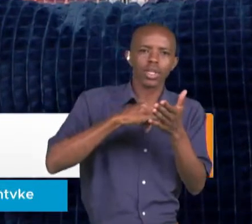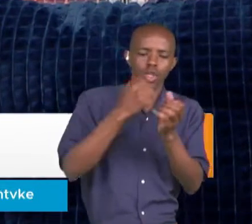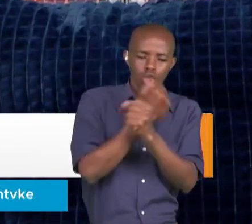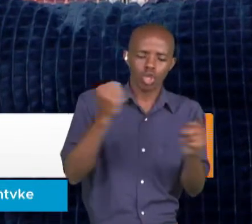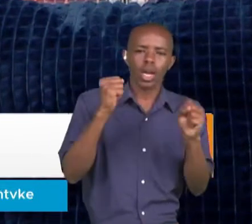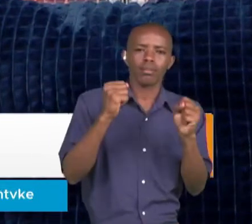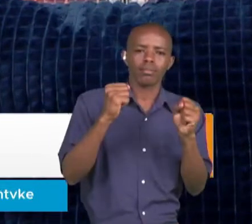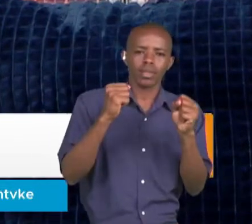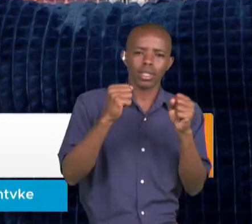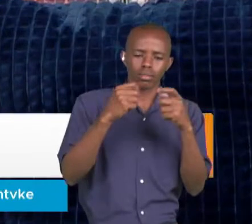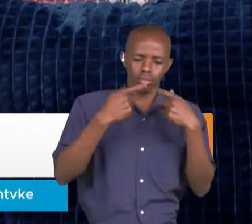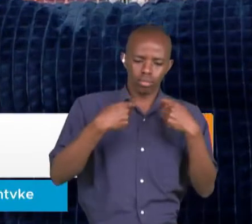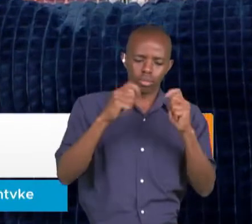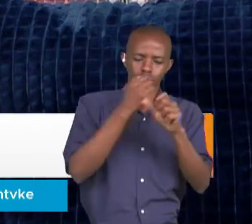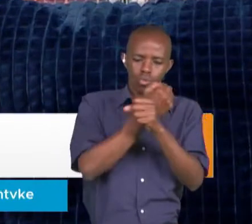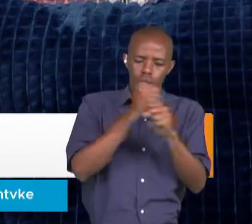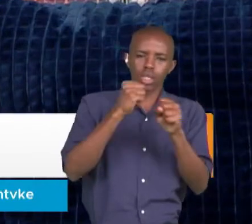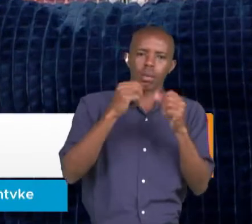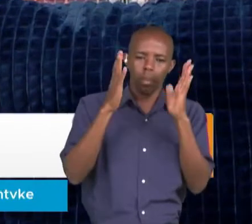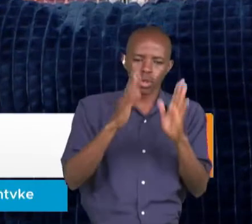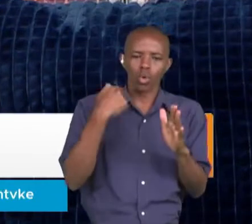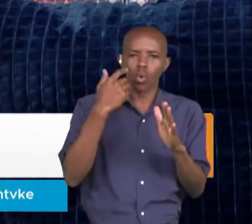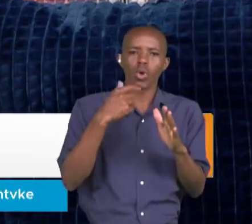somebody who doesn't want to be rescued. Mm-hmm.